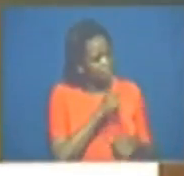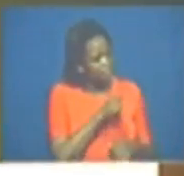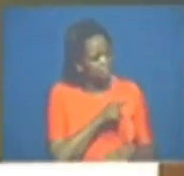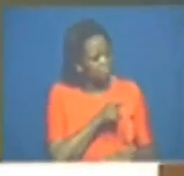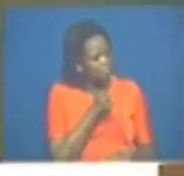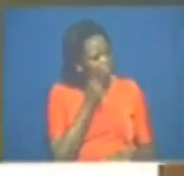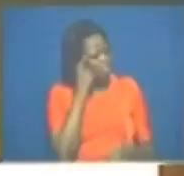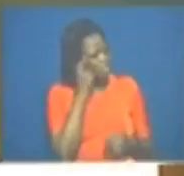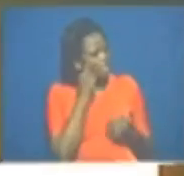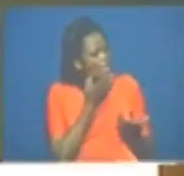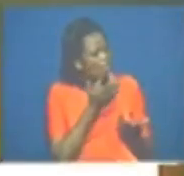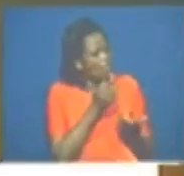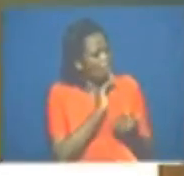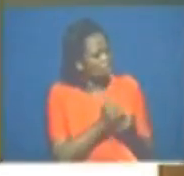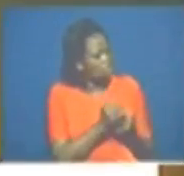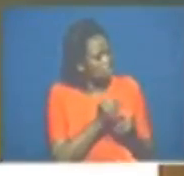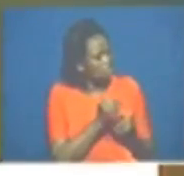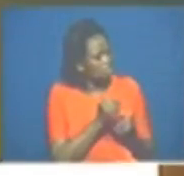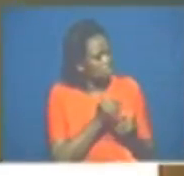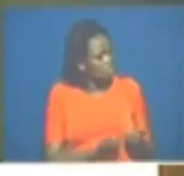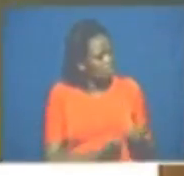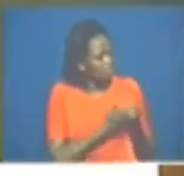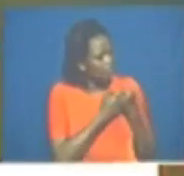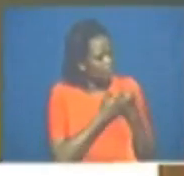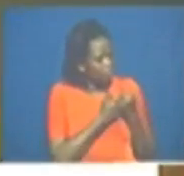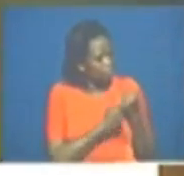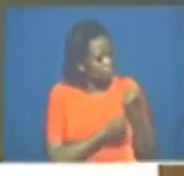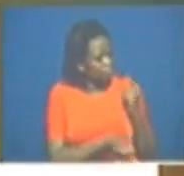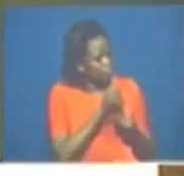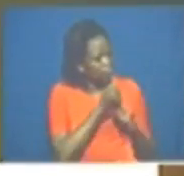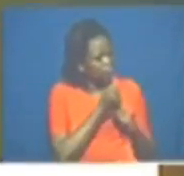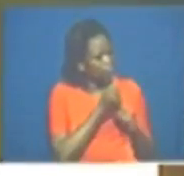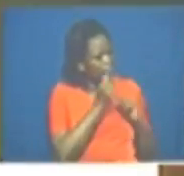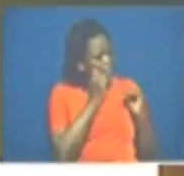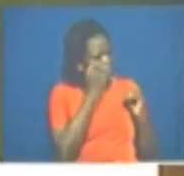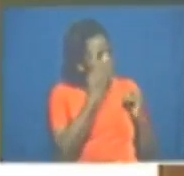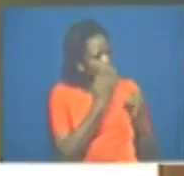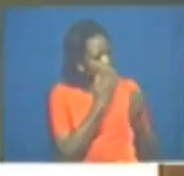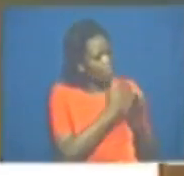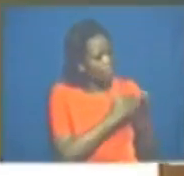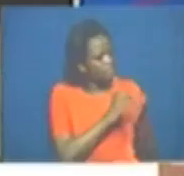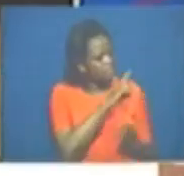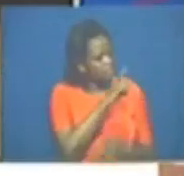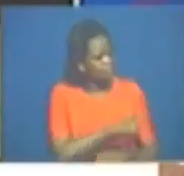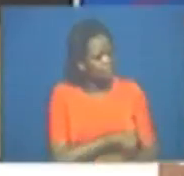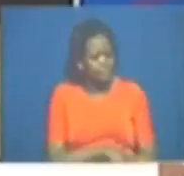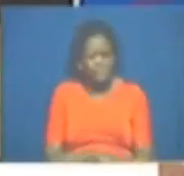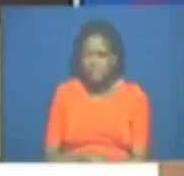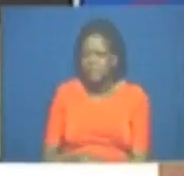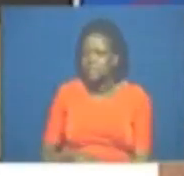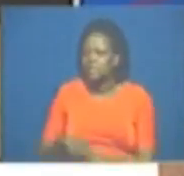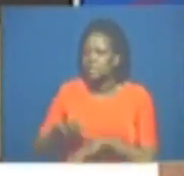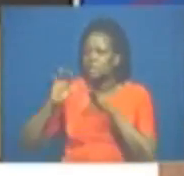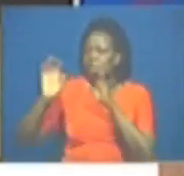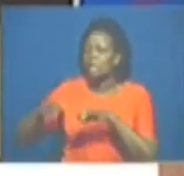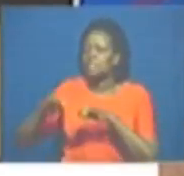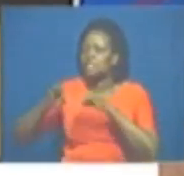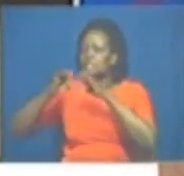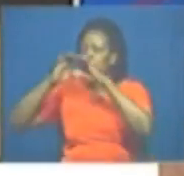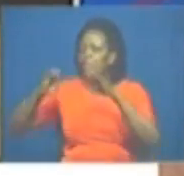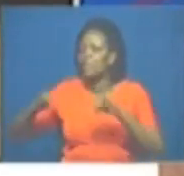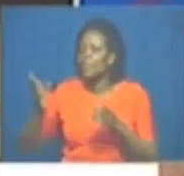the counties will assist in realization of this Big Four agenda? You know, like agriculture is fully devolved,